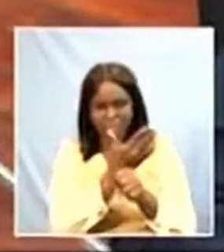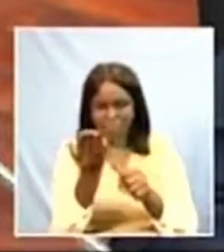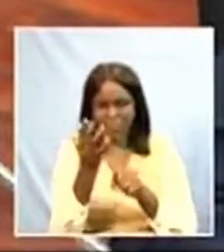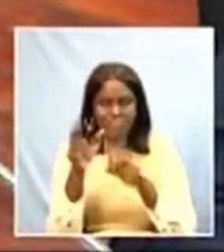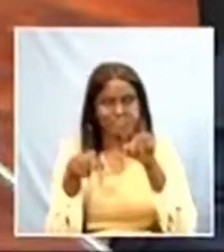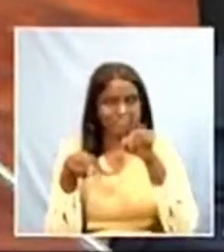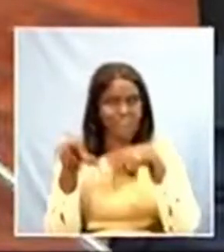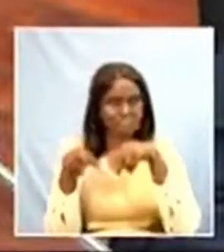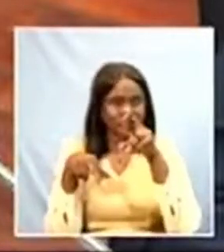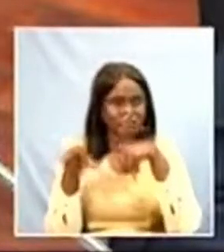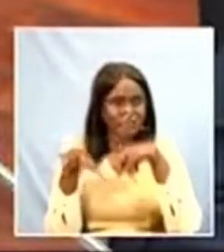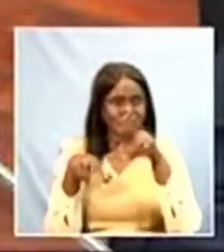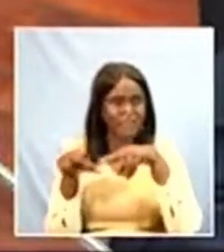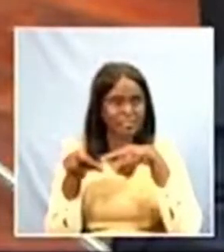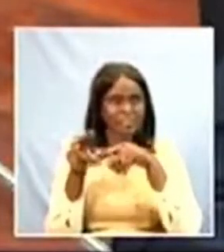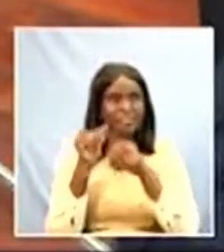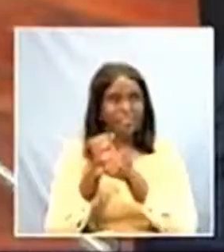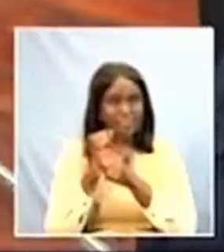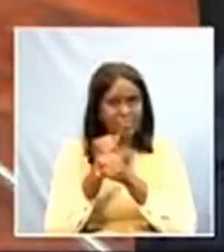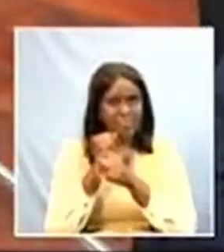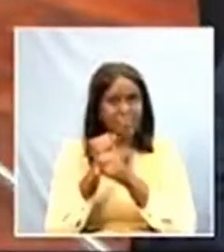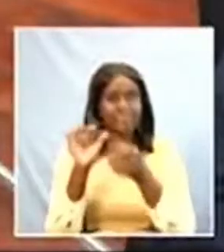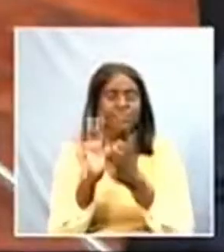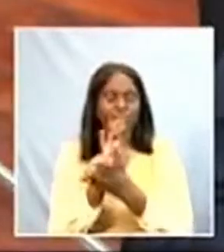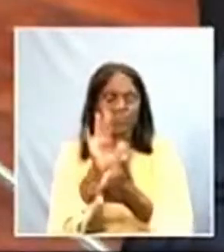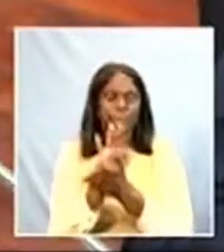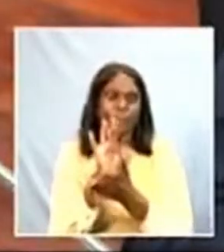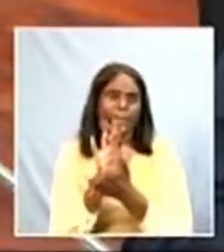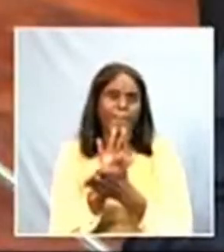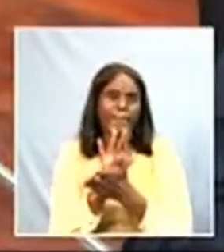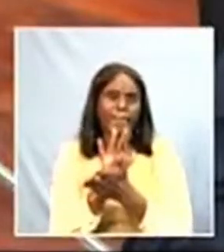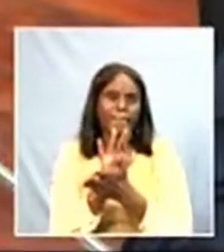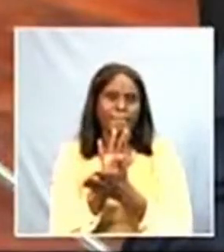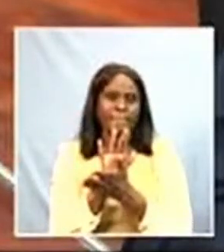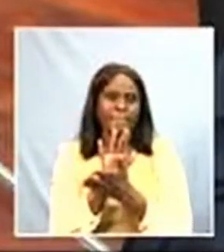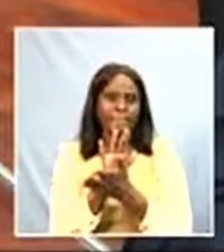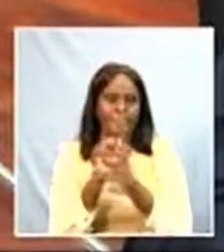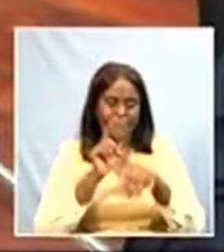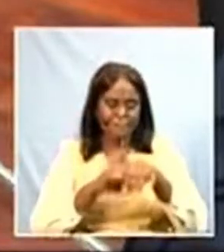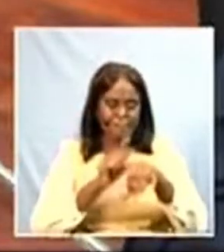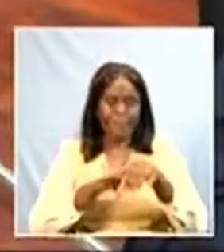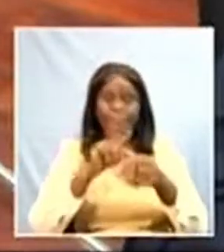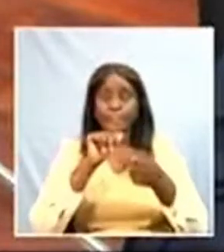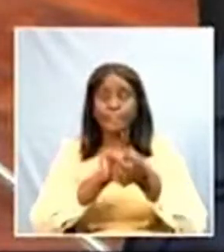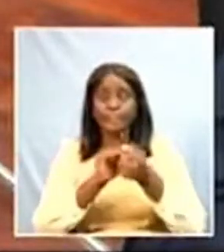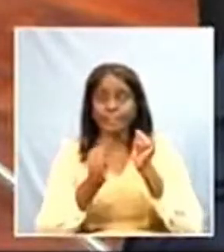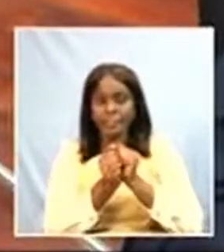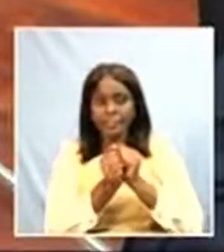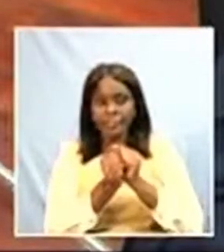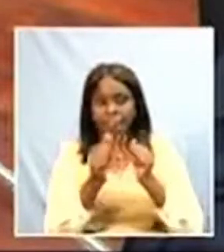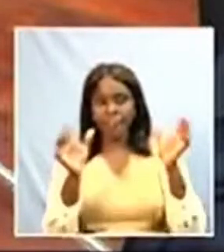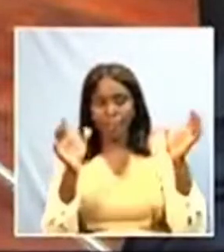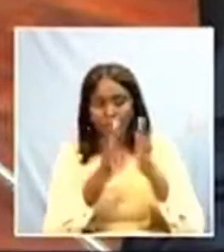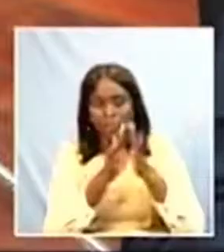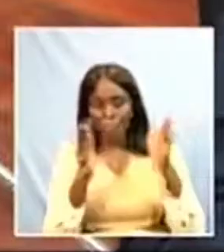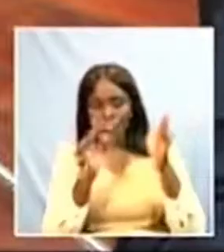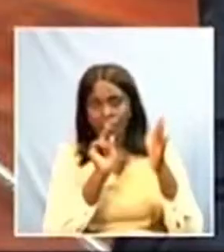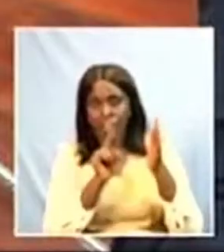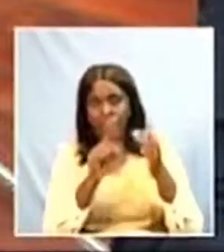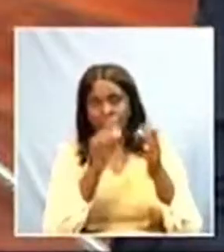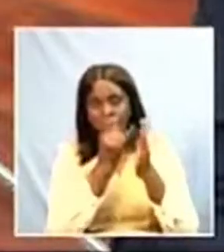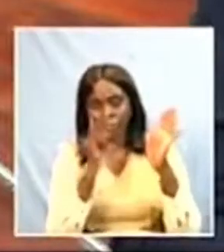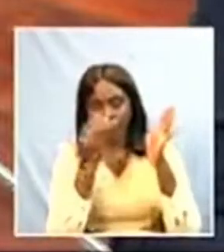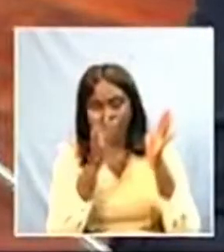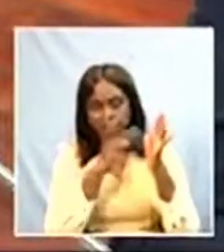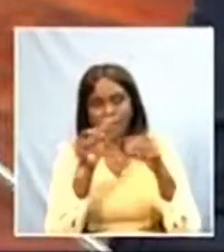relation is worked on quickly. So the moment the problem, the gap was identified, Chair,